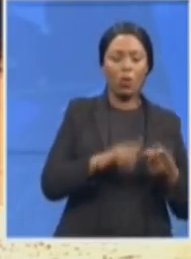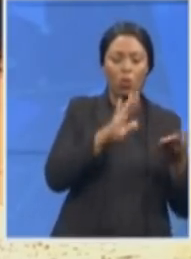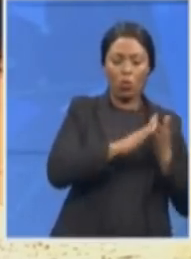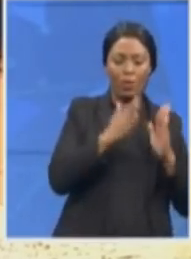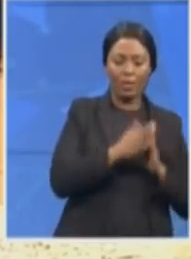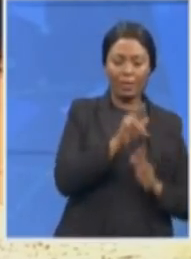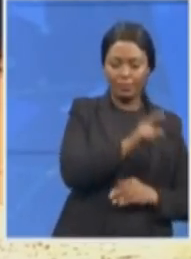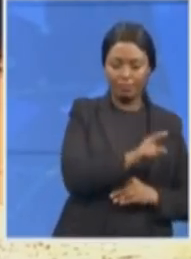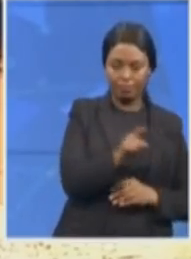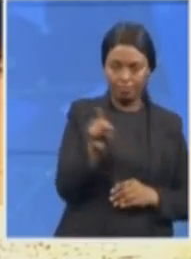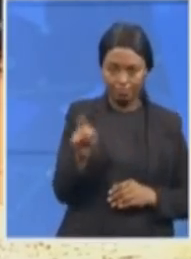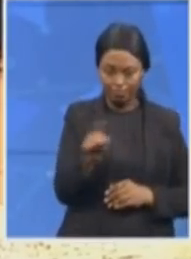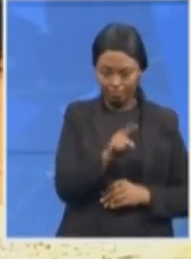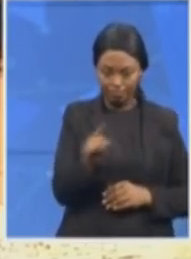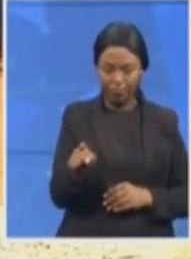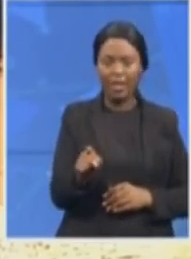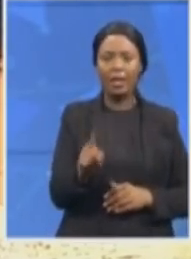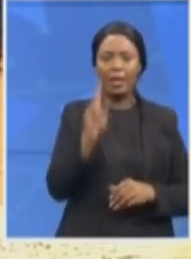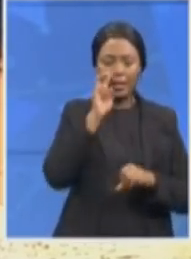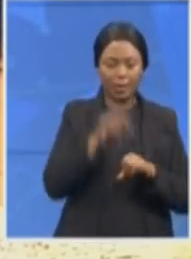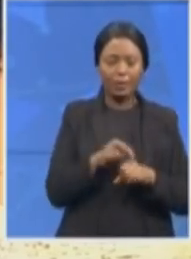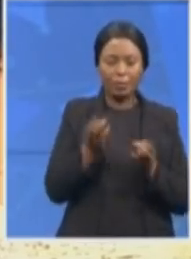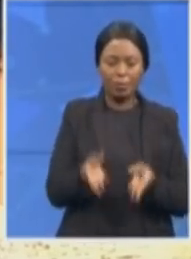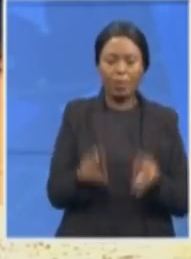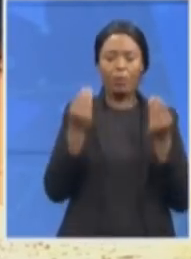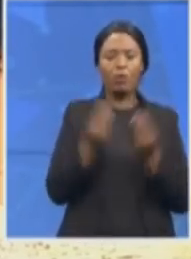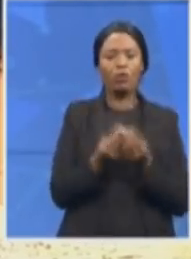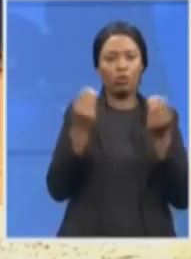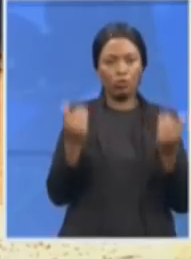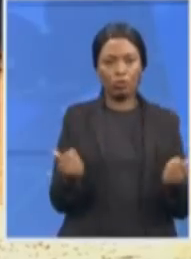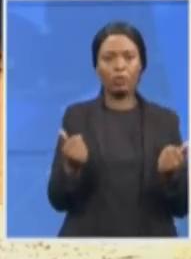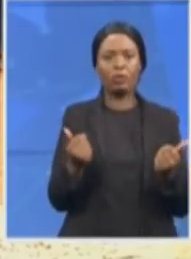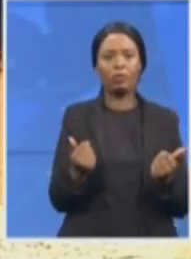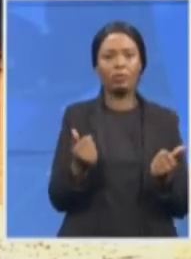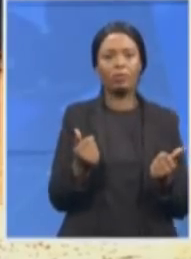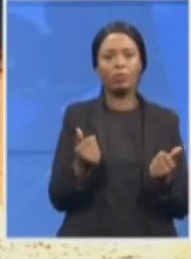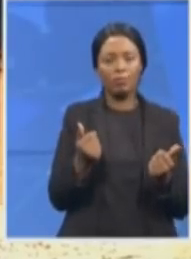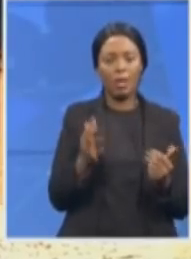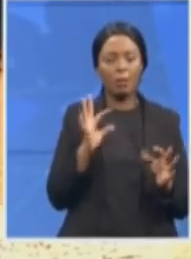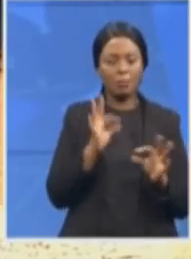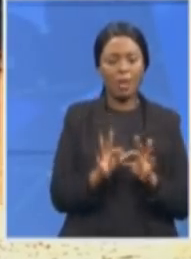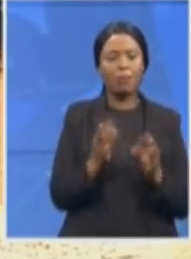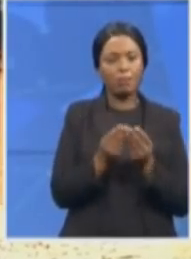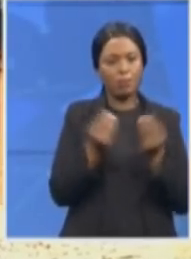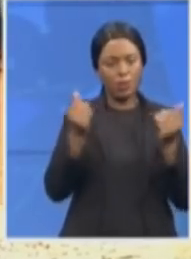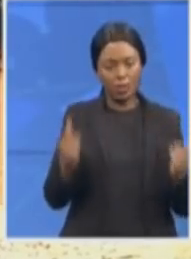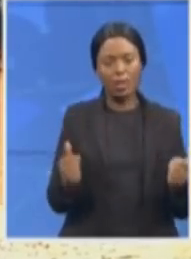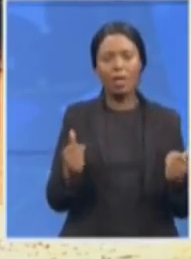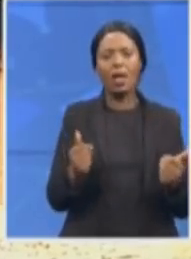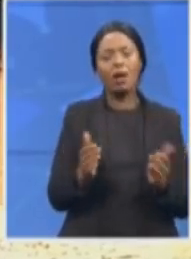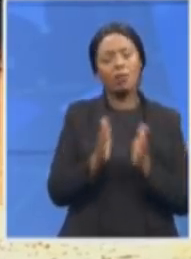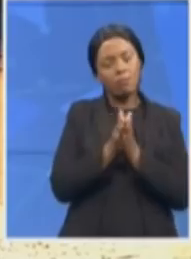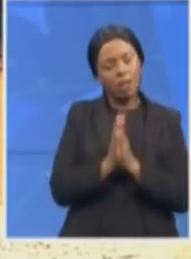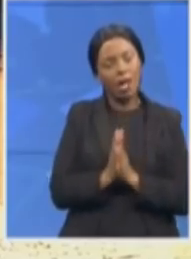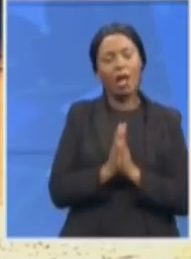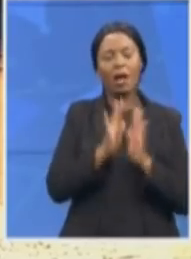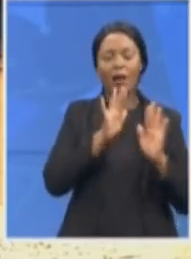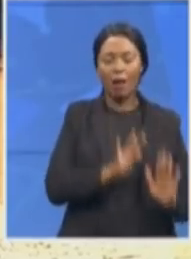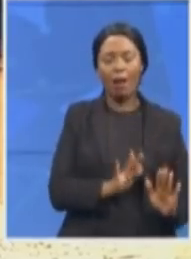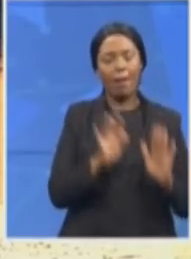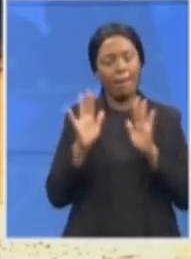resolution that is amicable, and they're calling for calm, and they're calling for all parties to come to the table